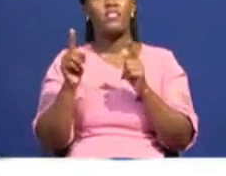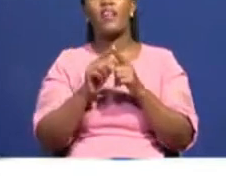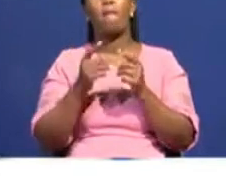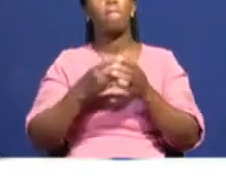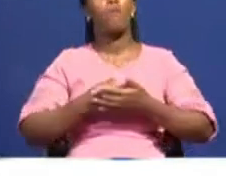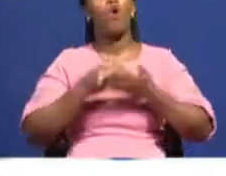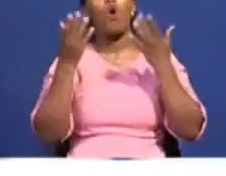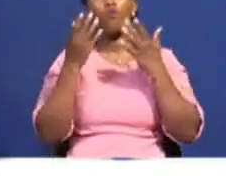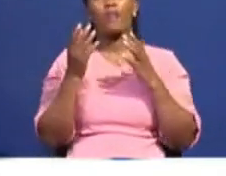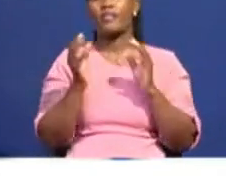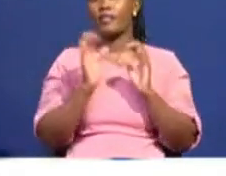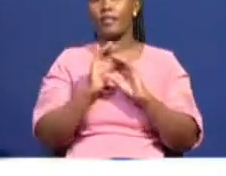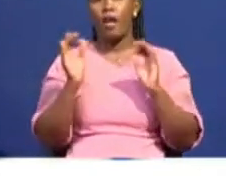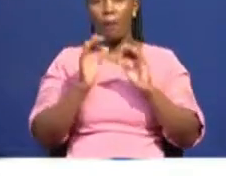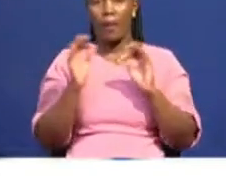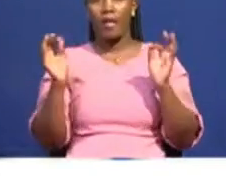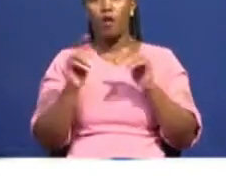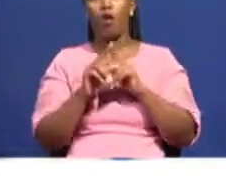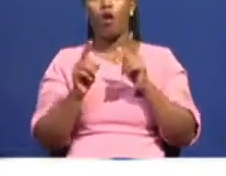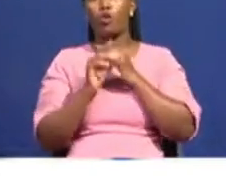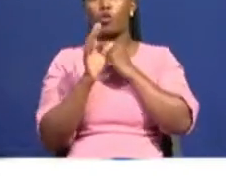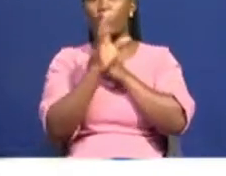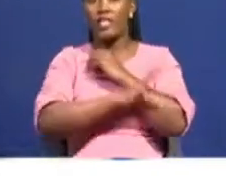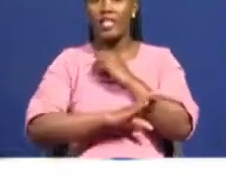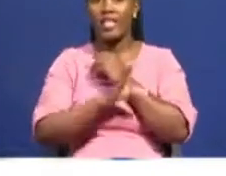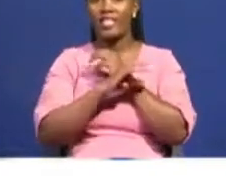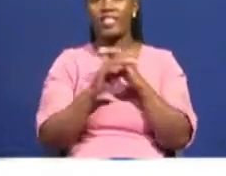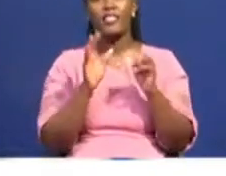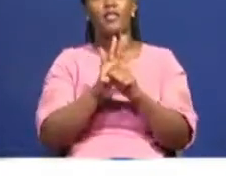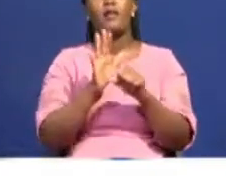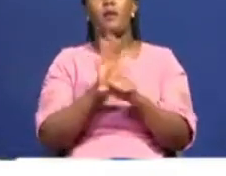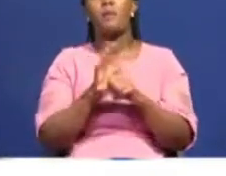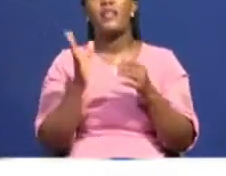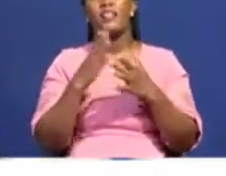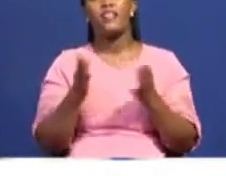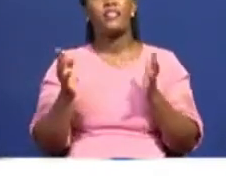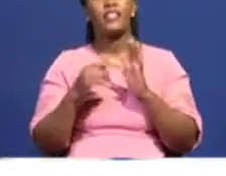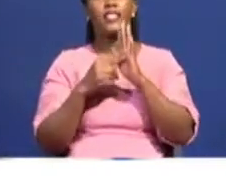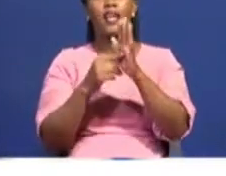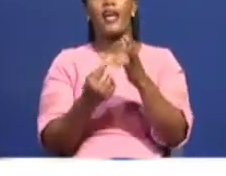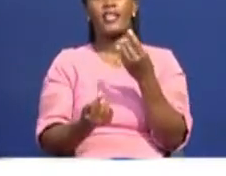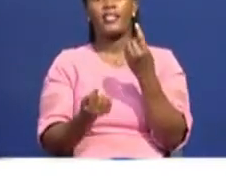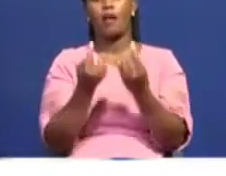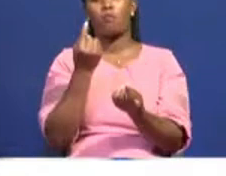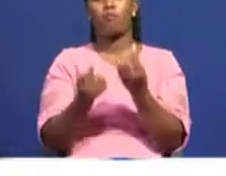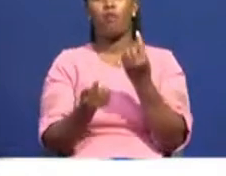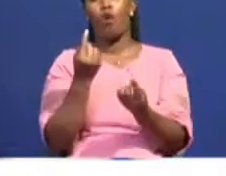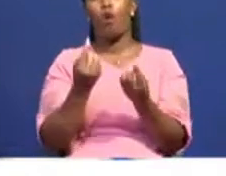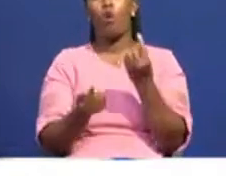the globe. And also generally, even within the country, there are certain things that we do, let's say for example cooking, that